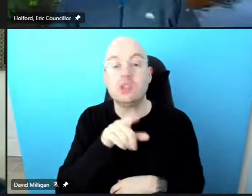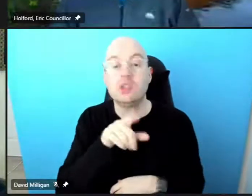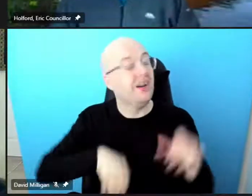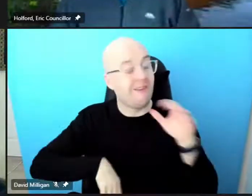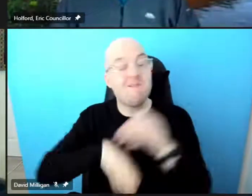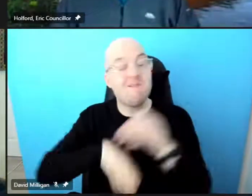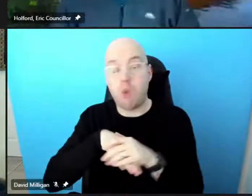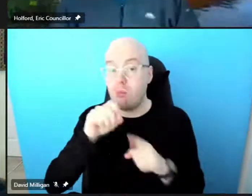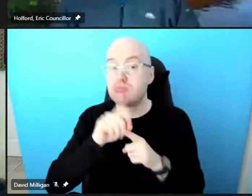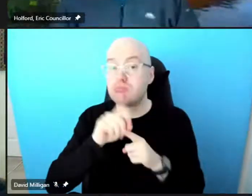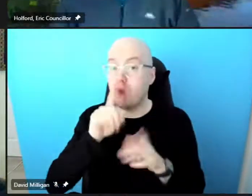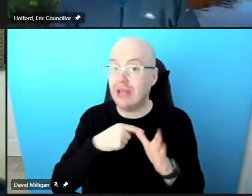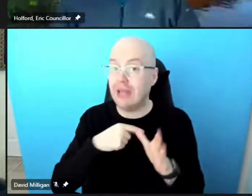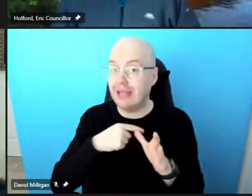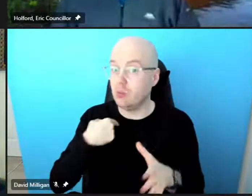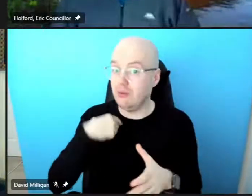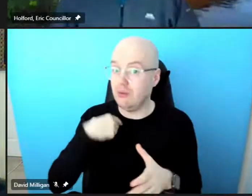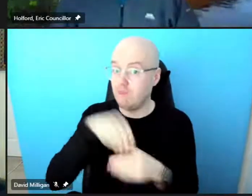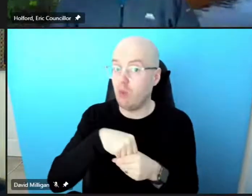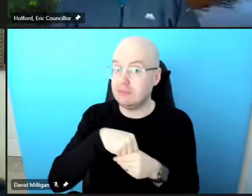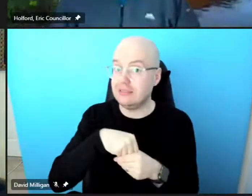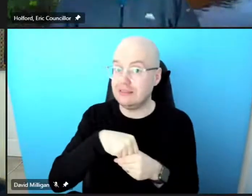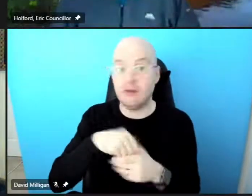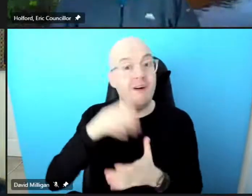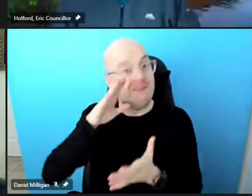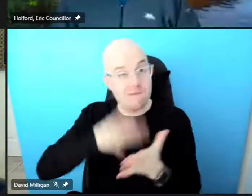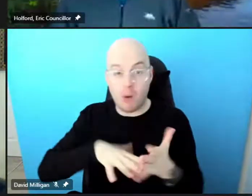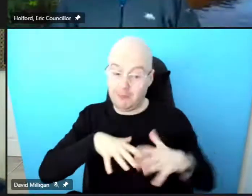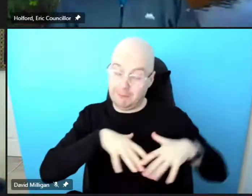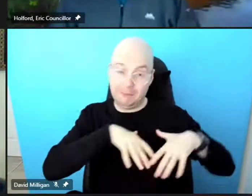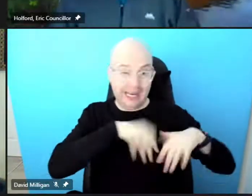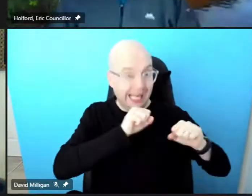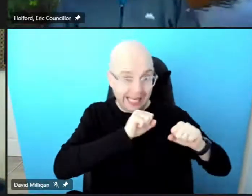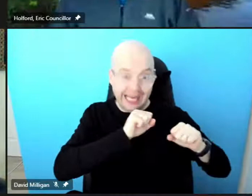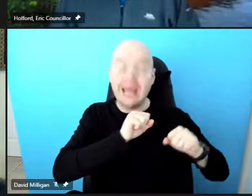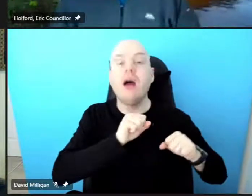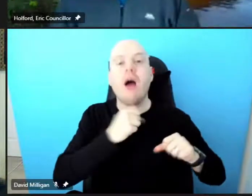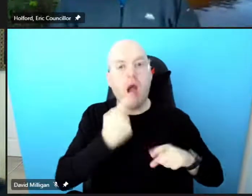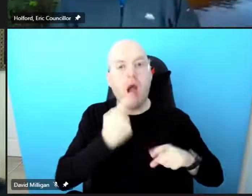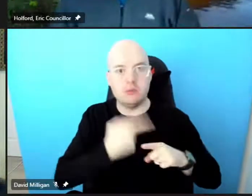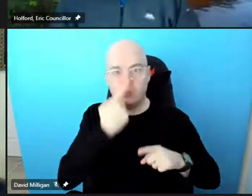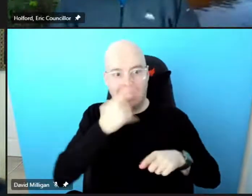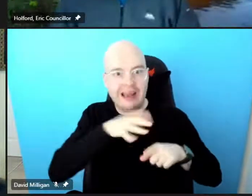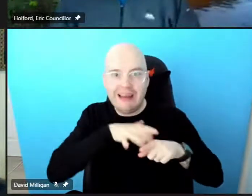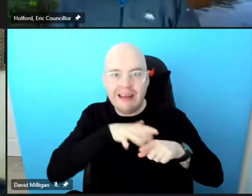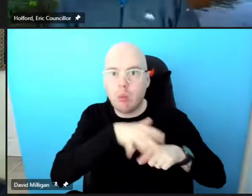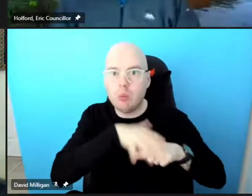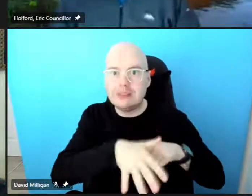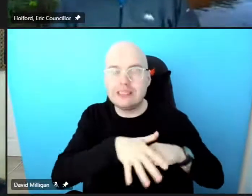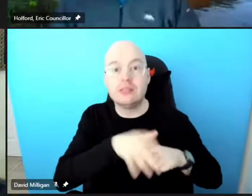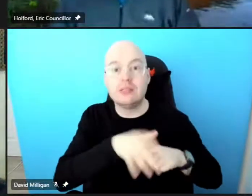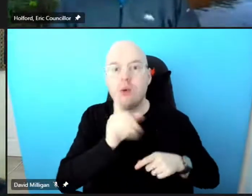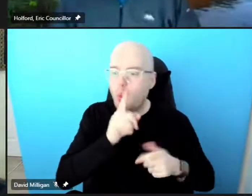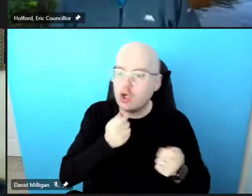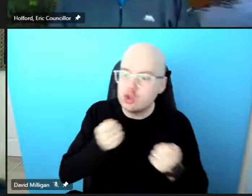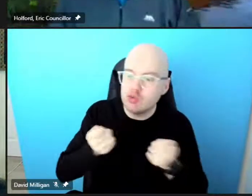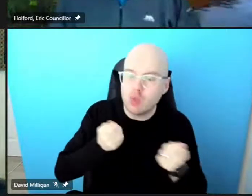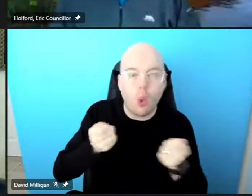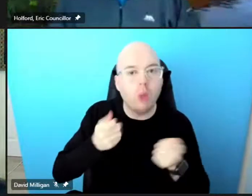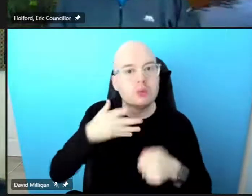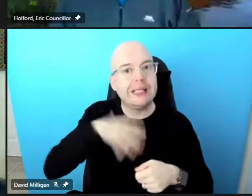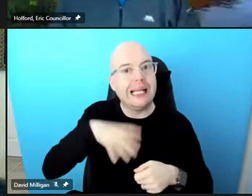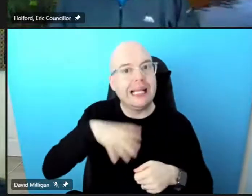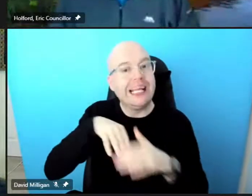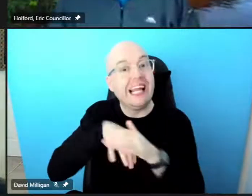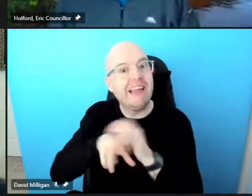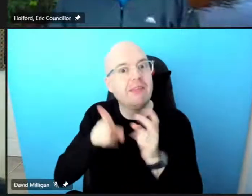we're involved in. So we're involved in it at the very outset in determining what are the controls that need to be in the